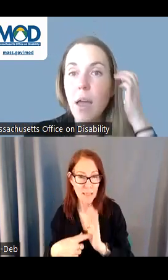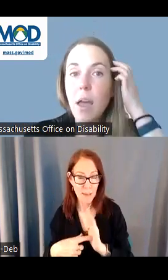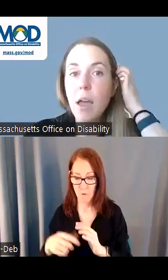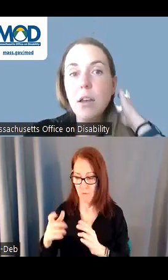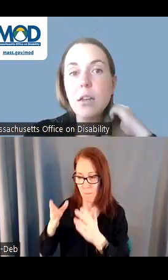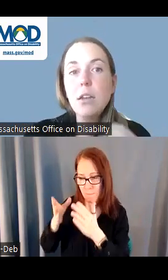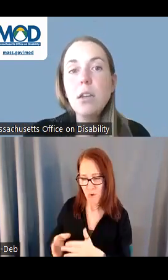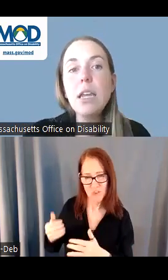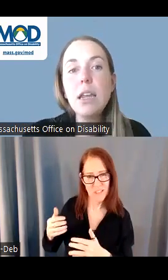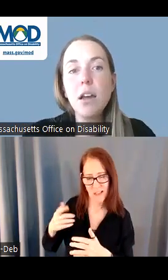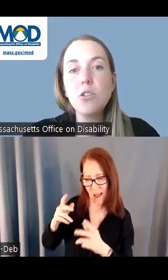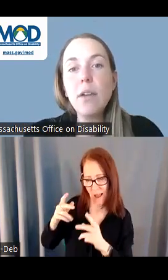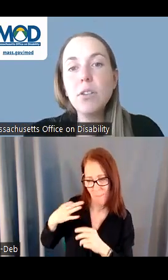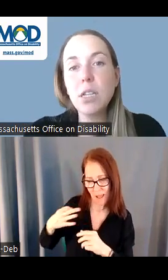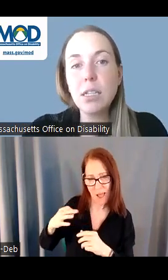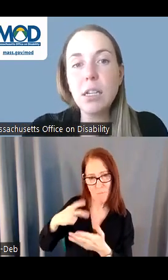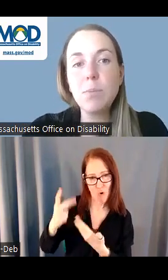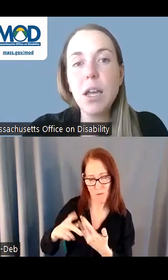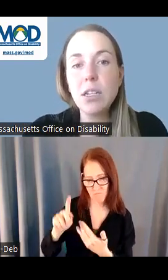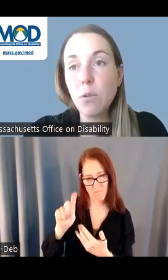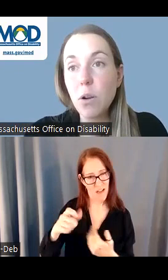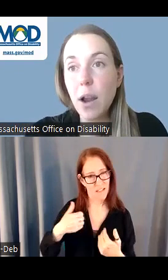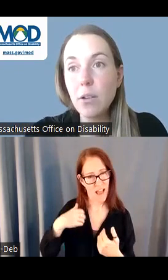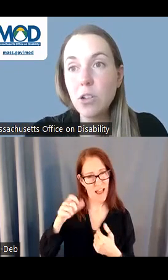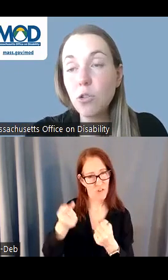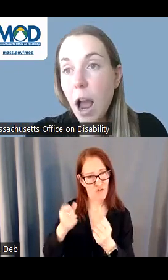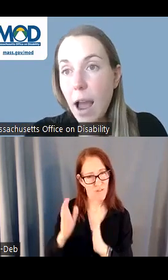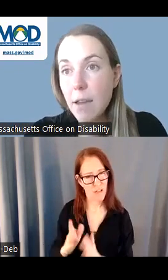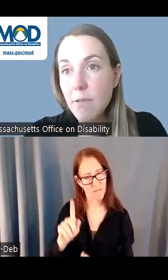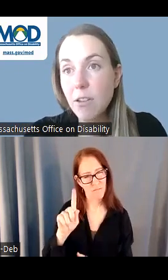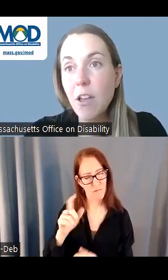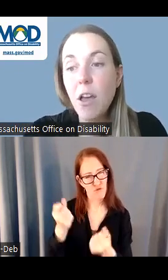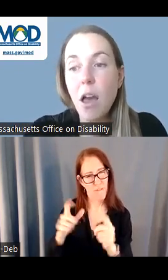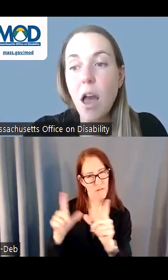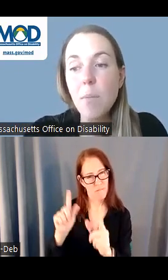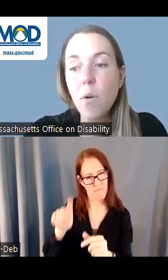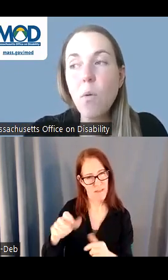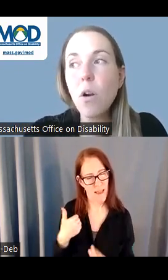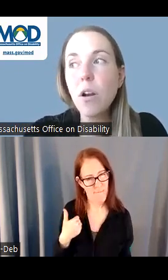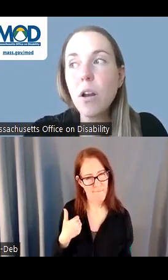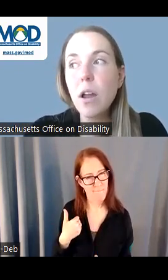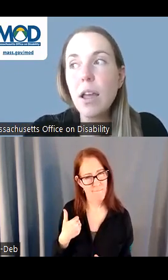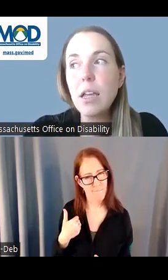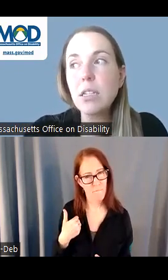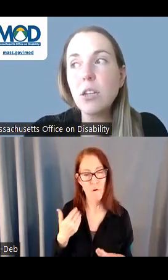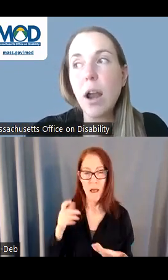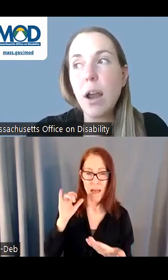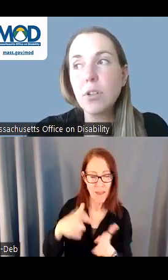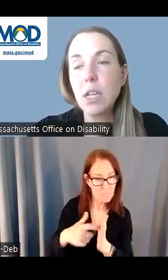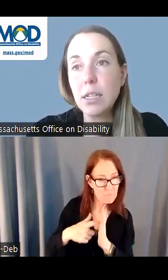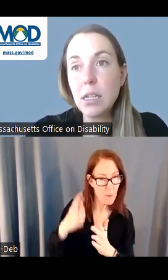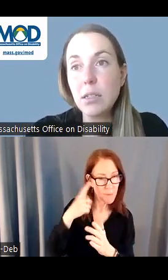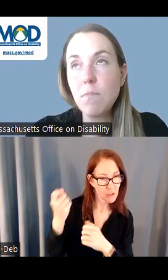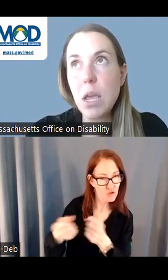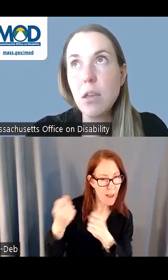program need a driver's license because they're required to drive, or is the